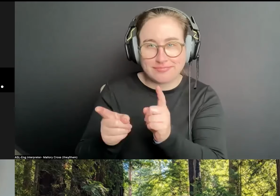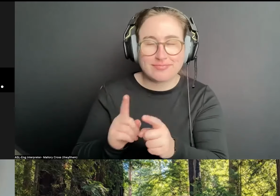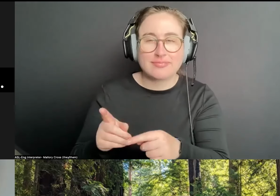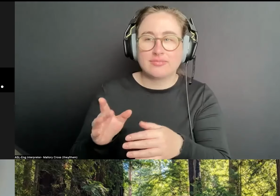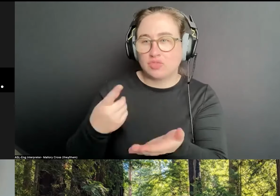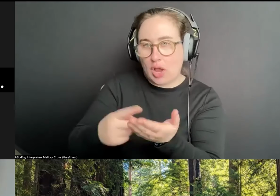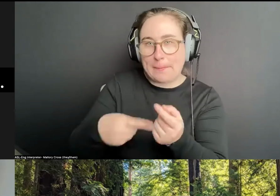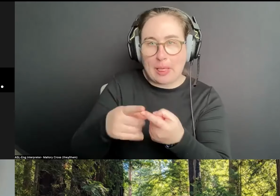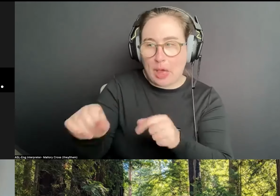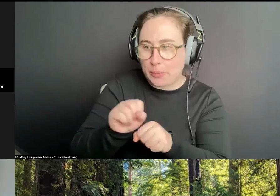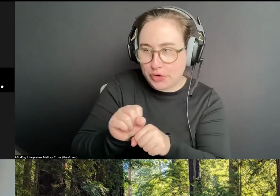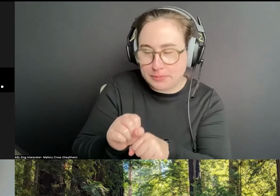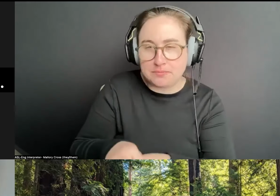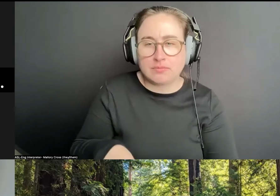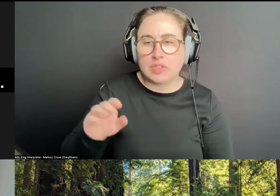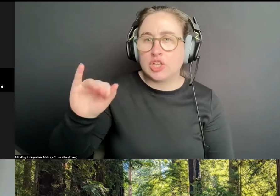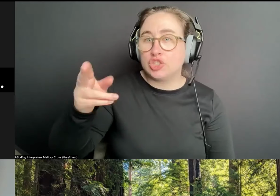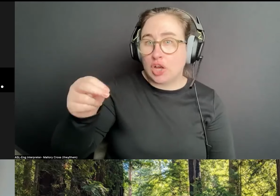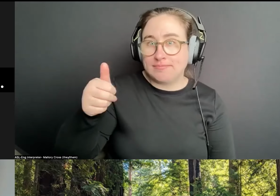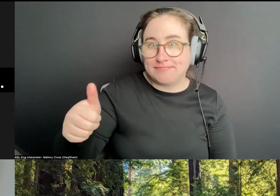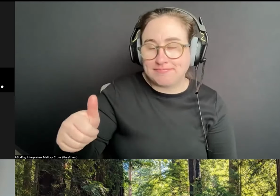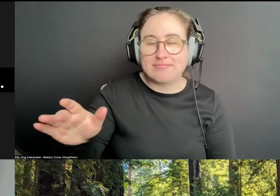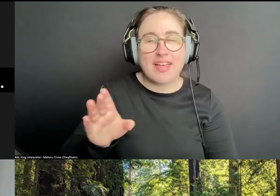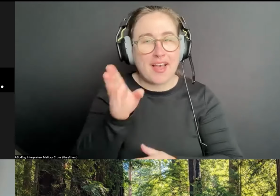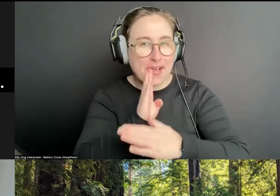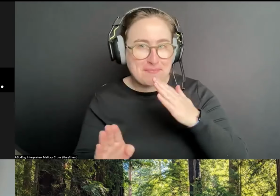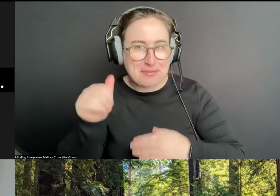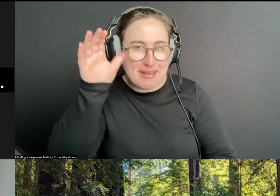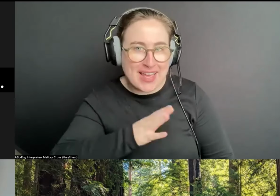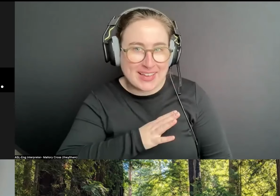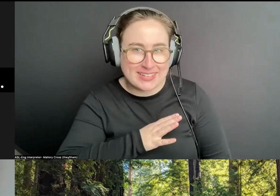about that work. John is a kind of a humble man,